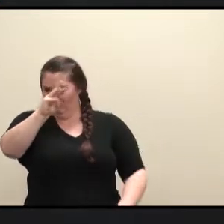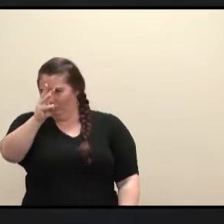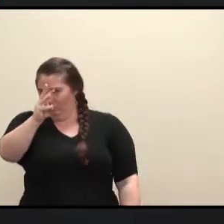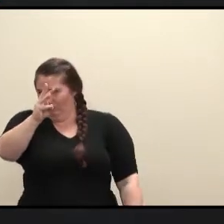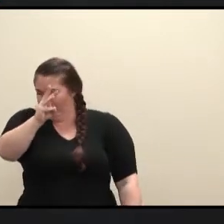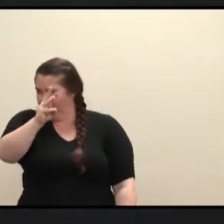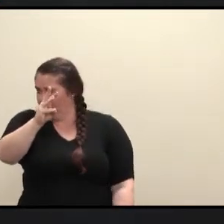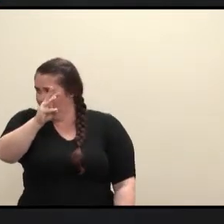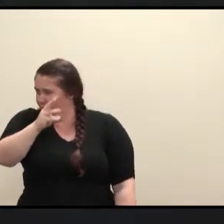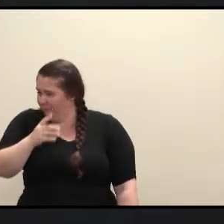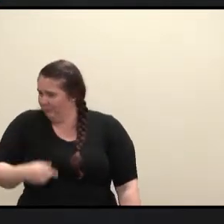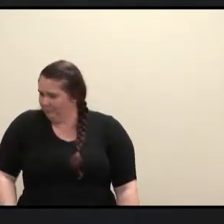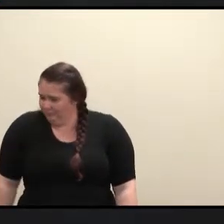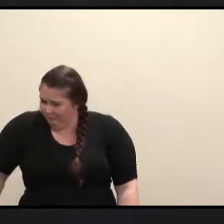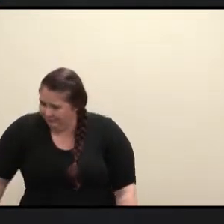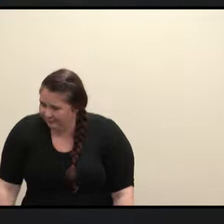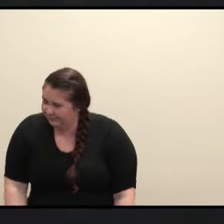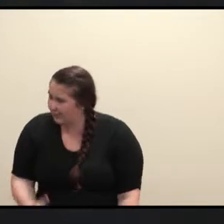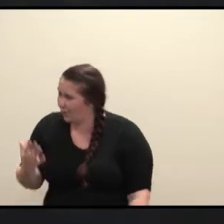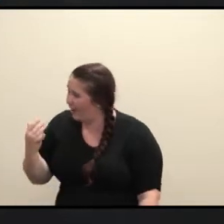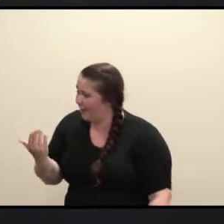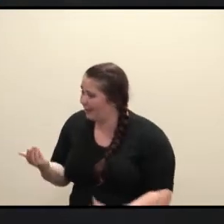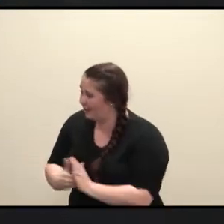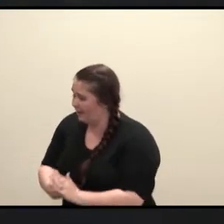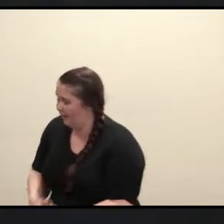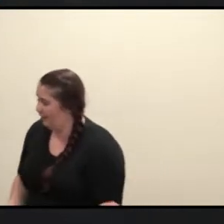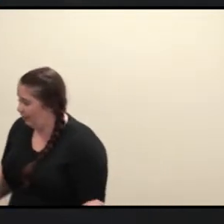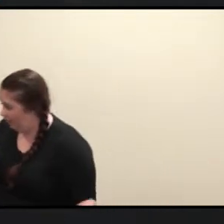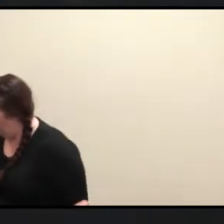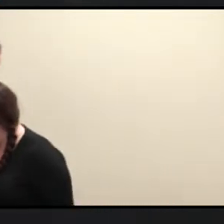going down about 7 cents.